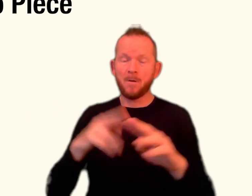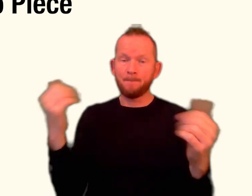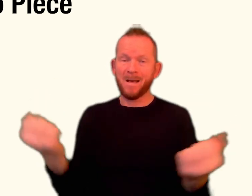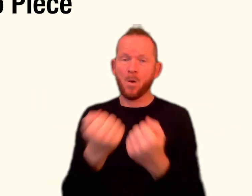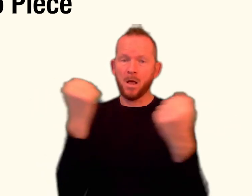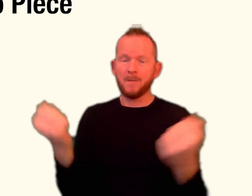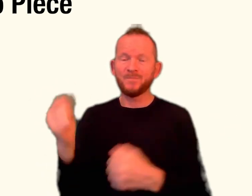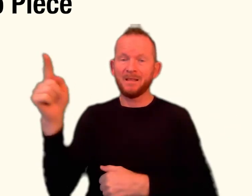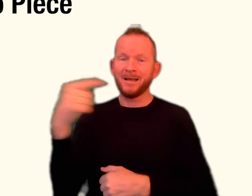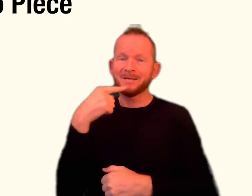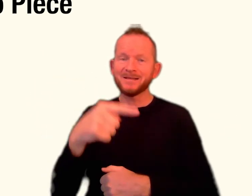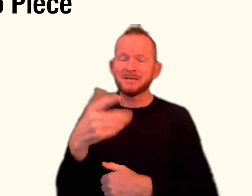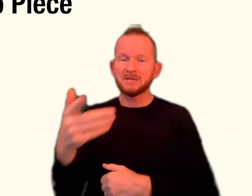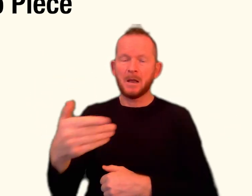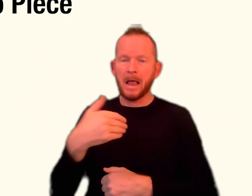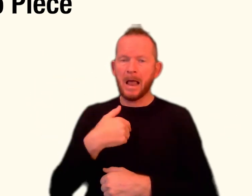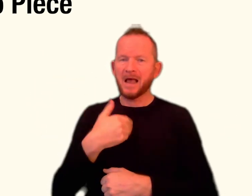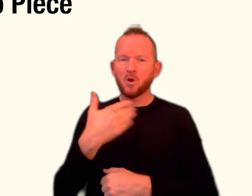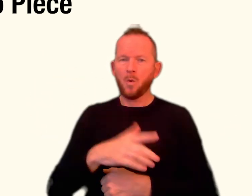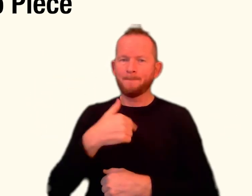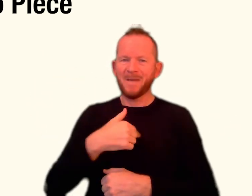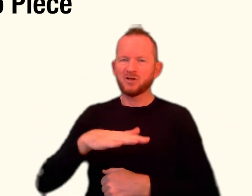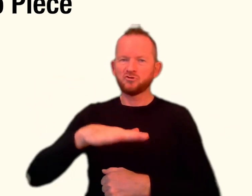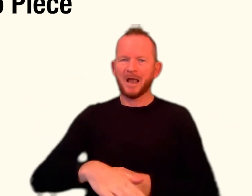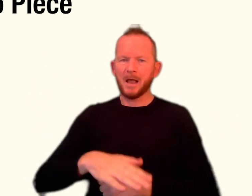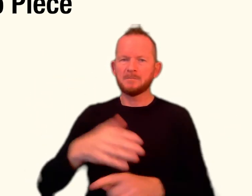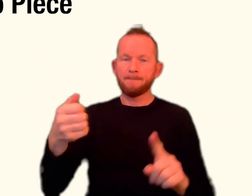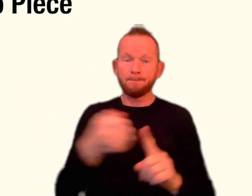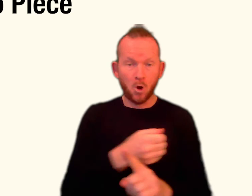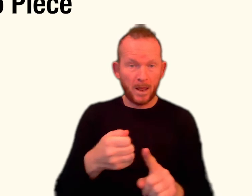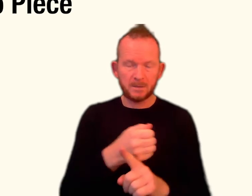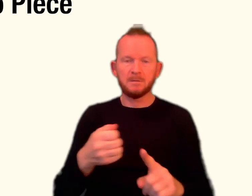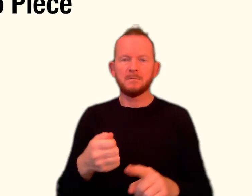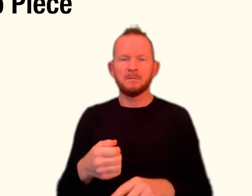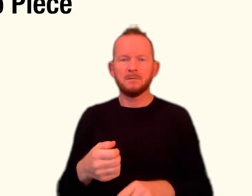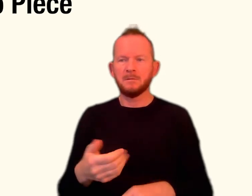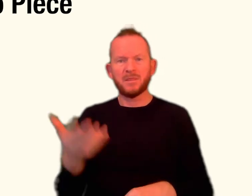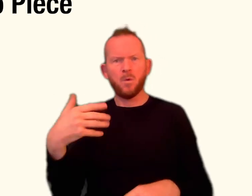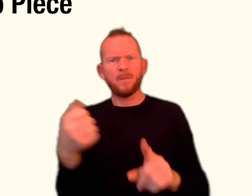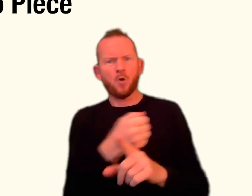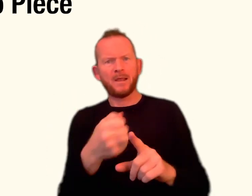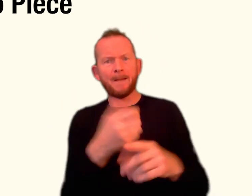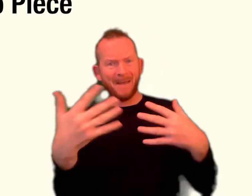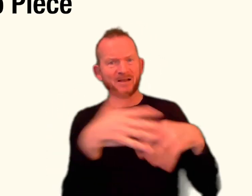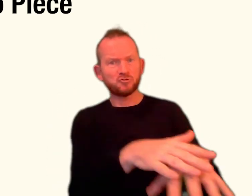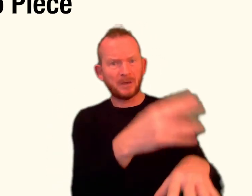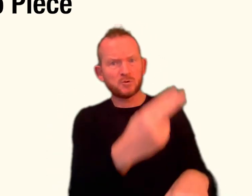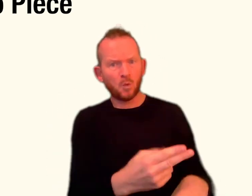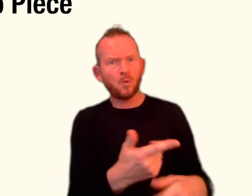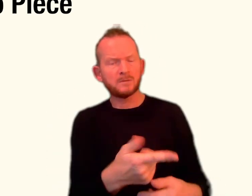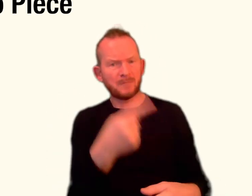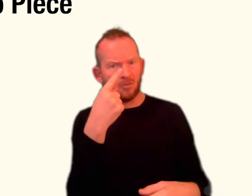says, like, I don't want my child to get bullied and they would be bullied in mainstream,